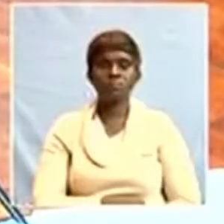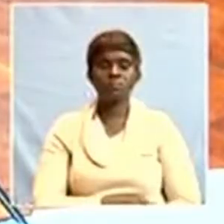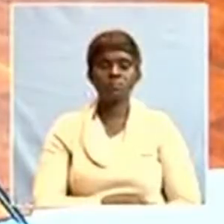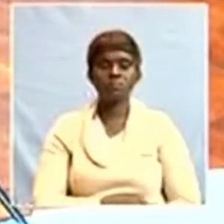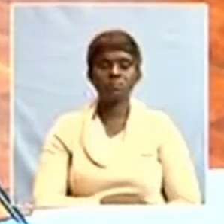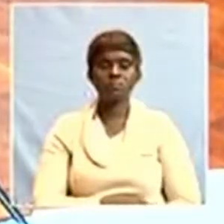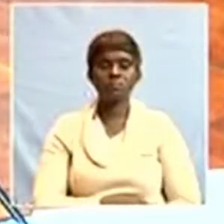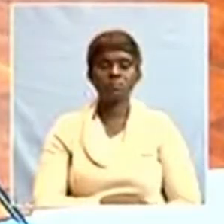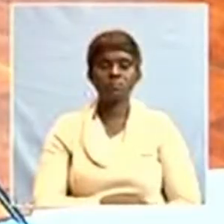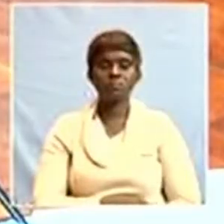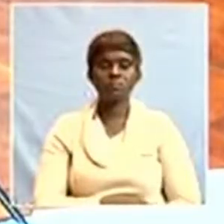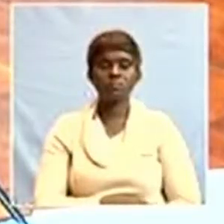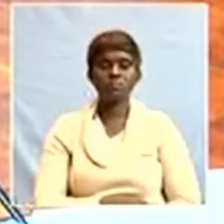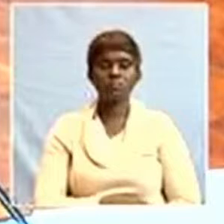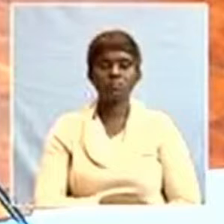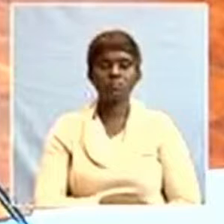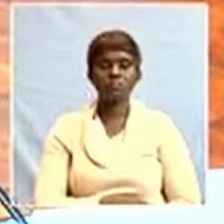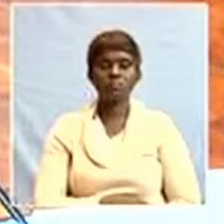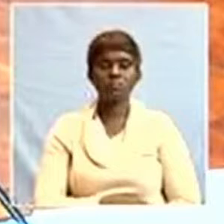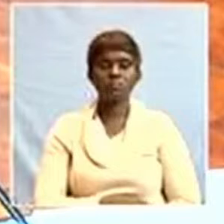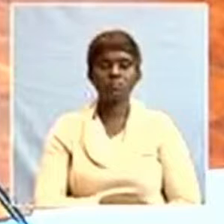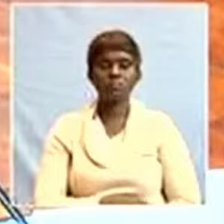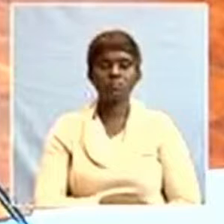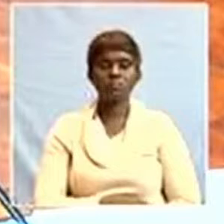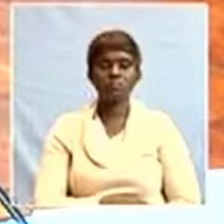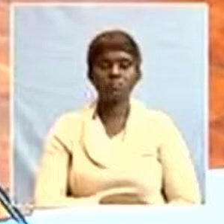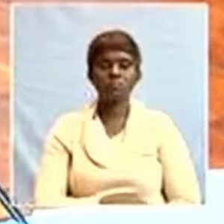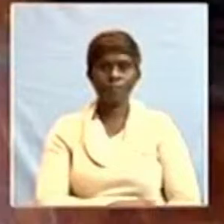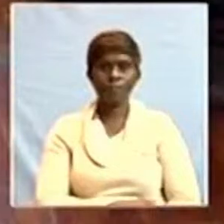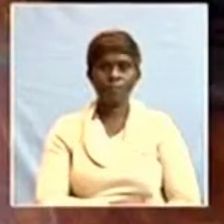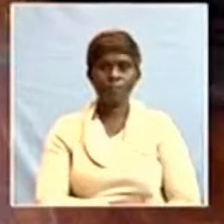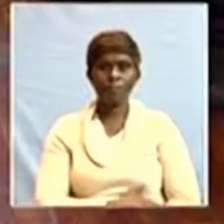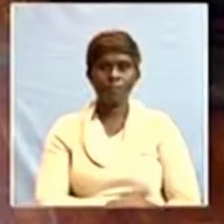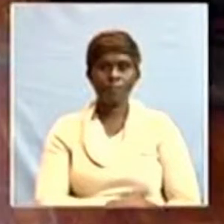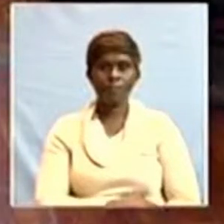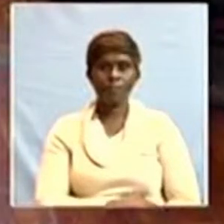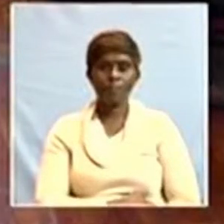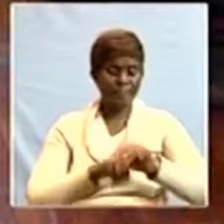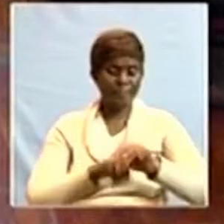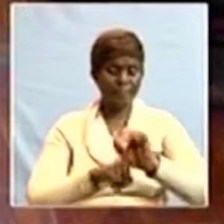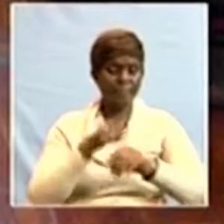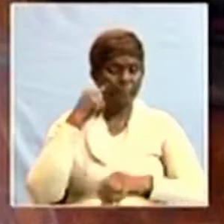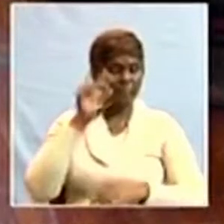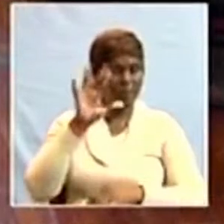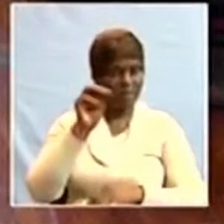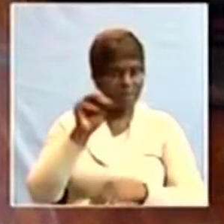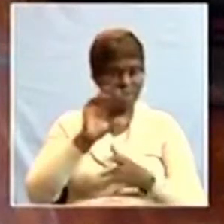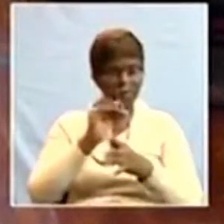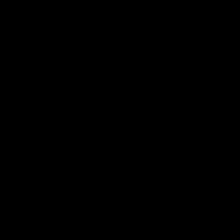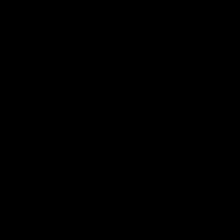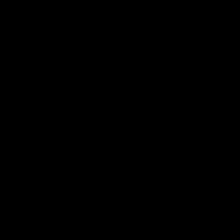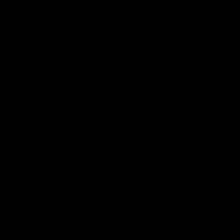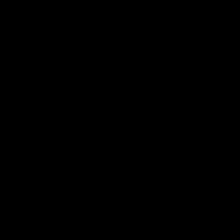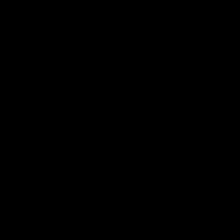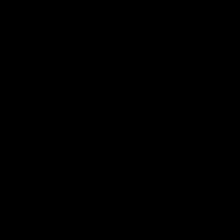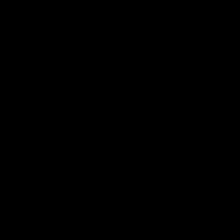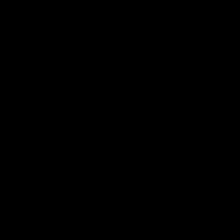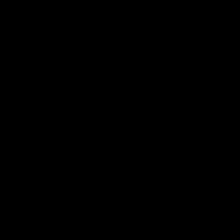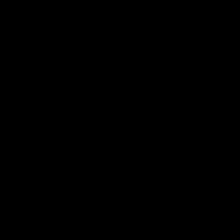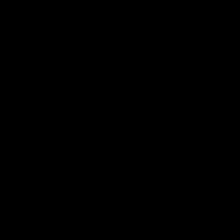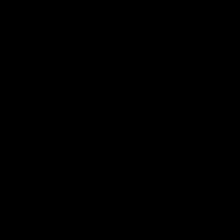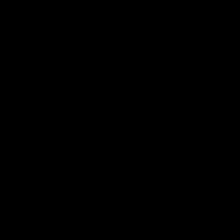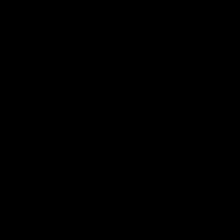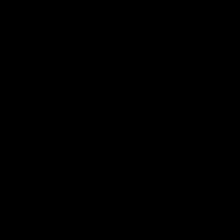Honorable, Sir, if we rent you out for 5 minutes or 10, to pay